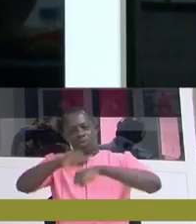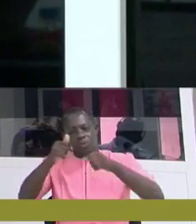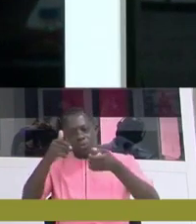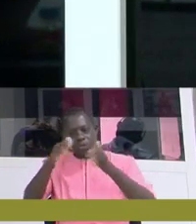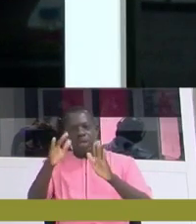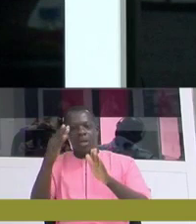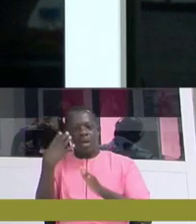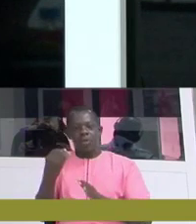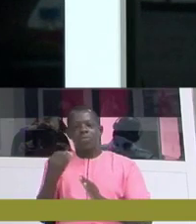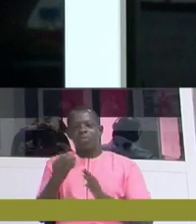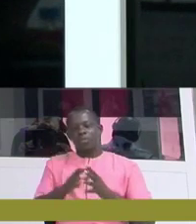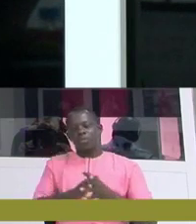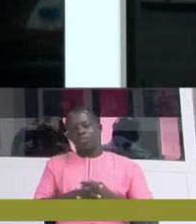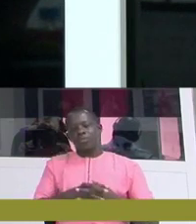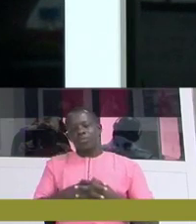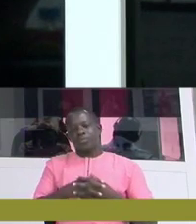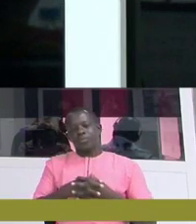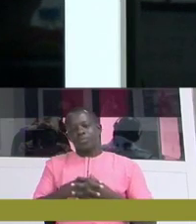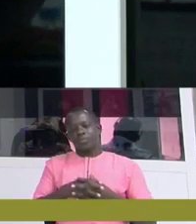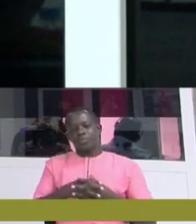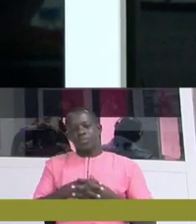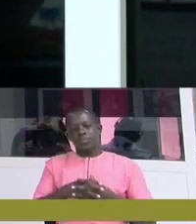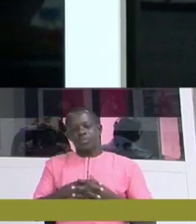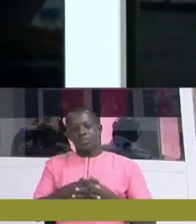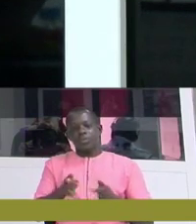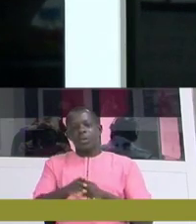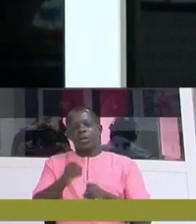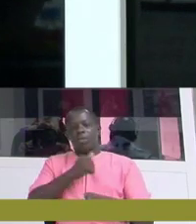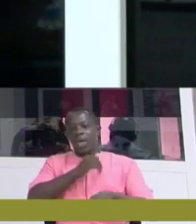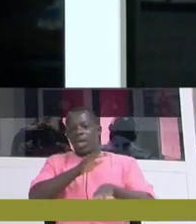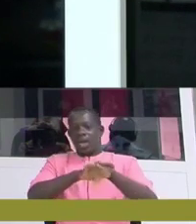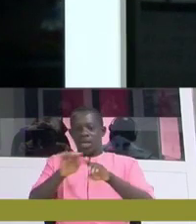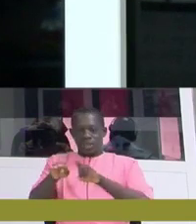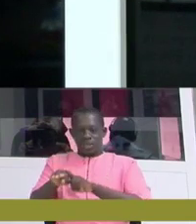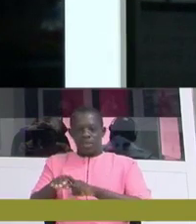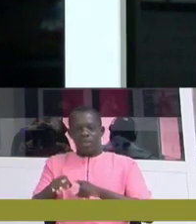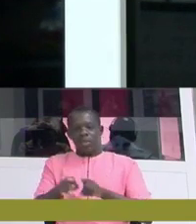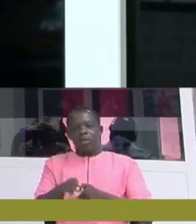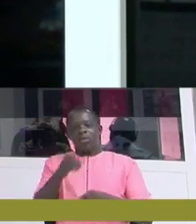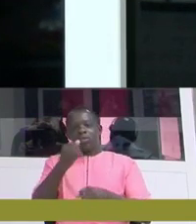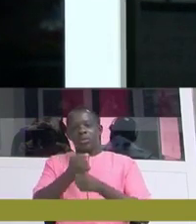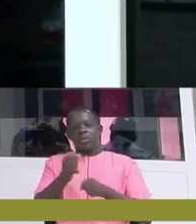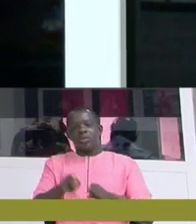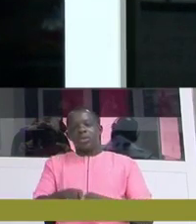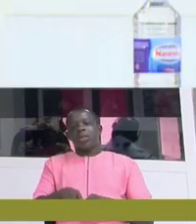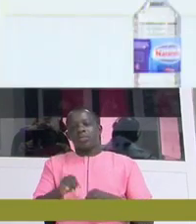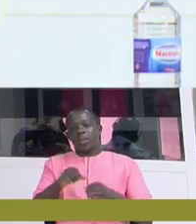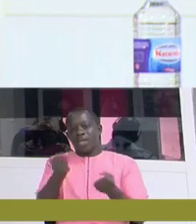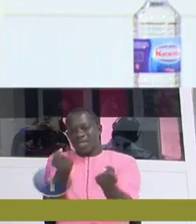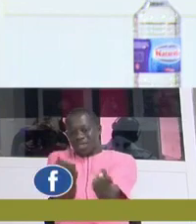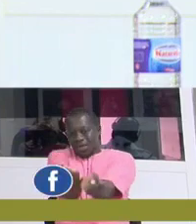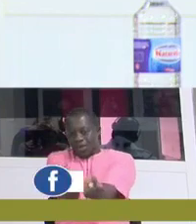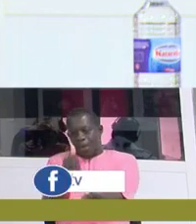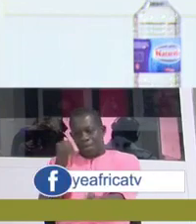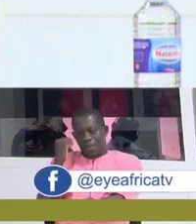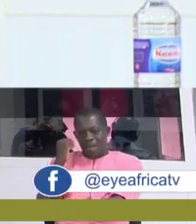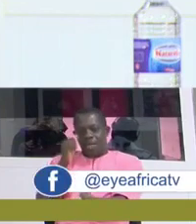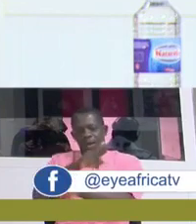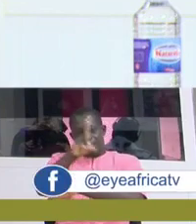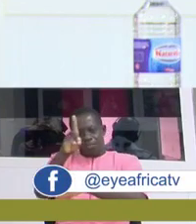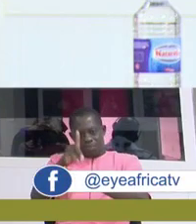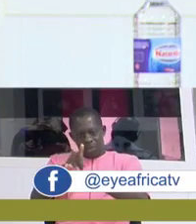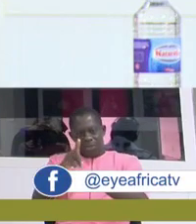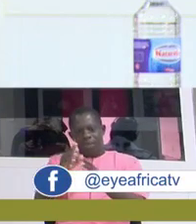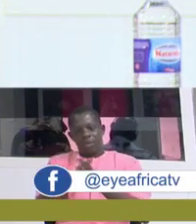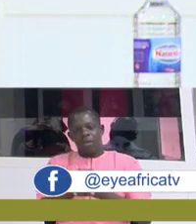ye bute nyadile. Nanyumbulolu. My hands. Ay walel ye walel mutateng komateng. They held my hands behind